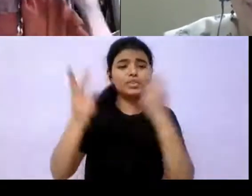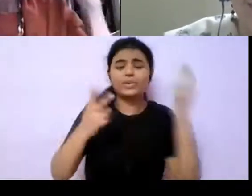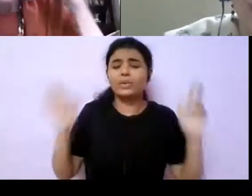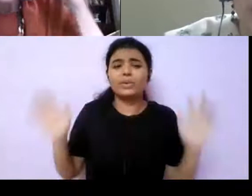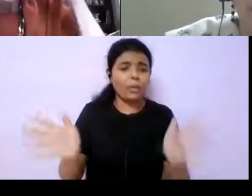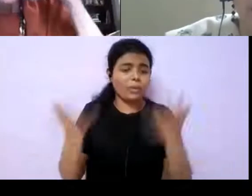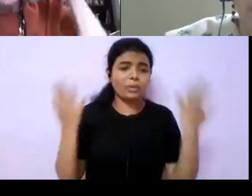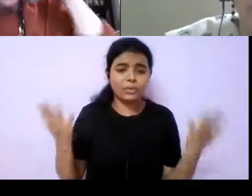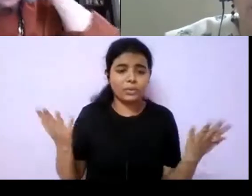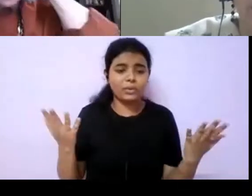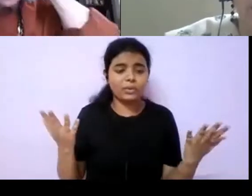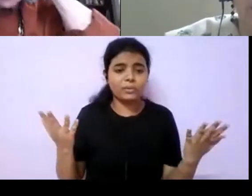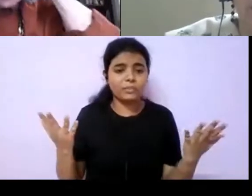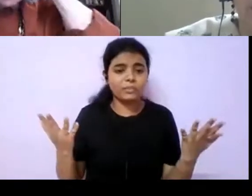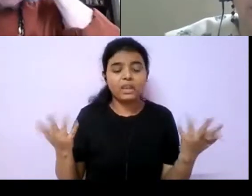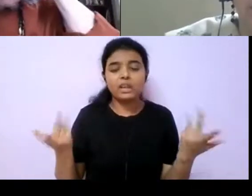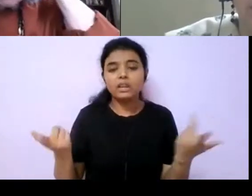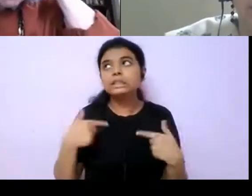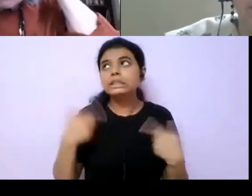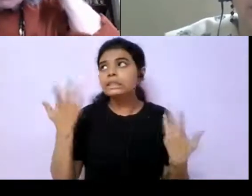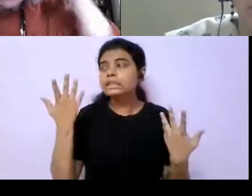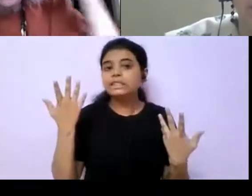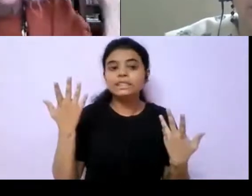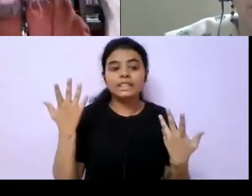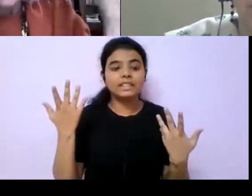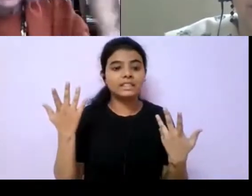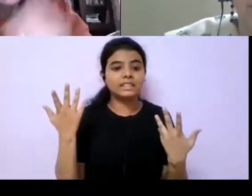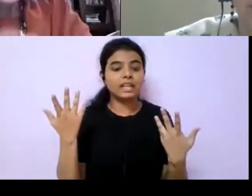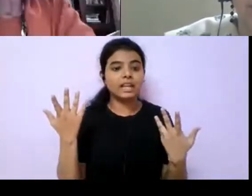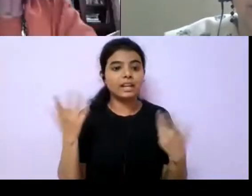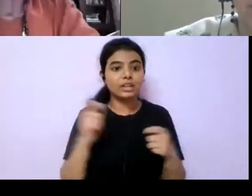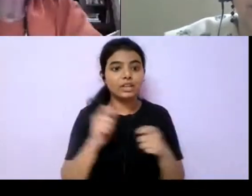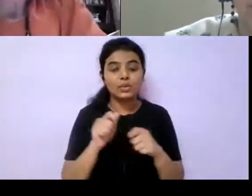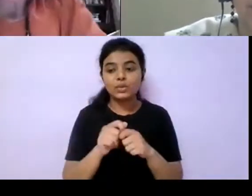he did all sorts of things that,